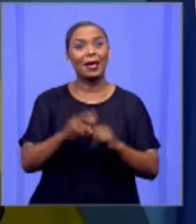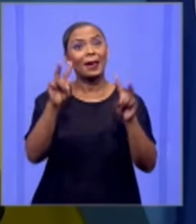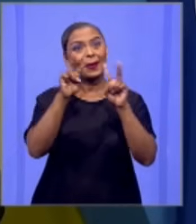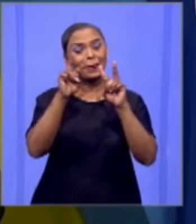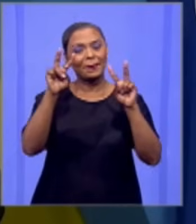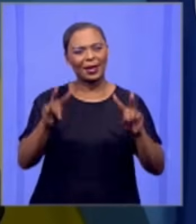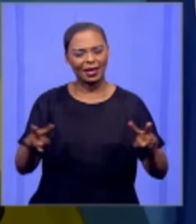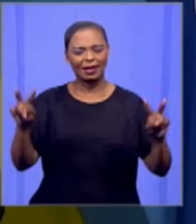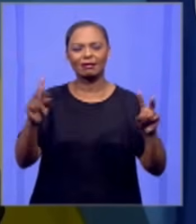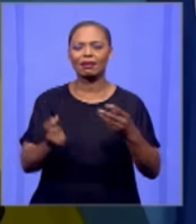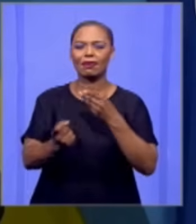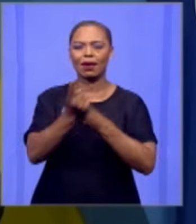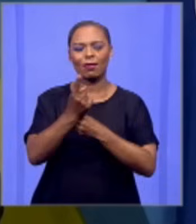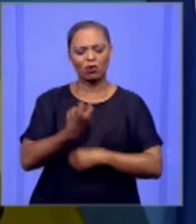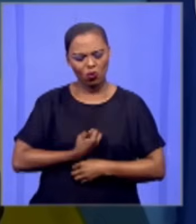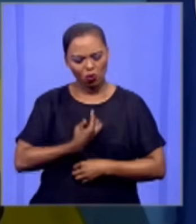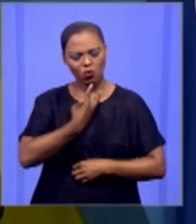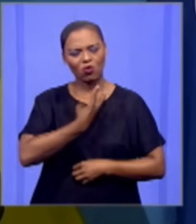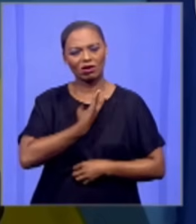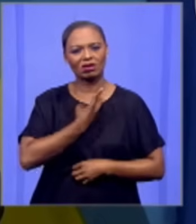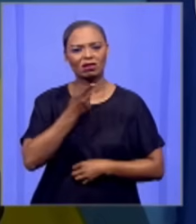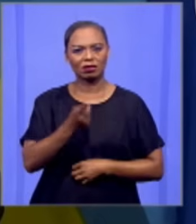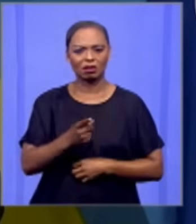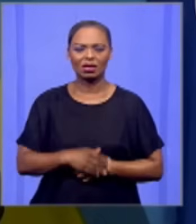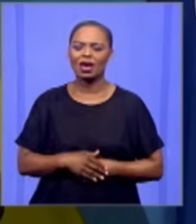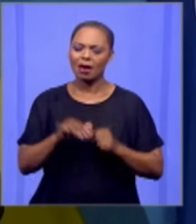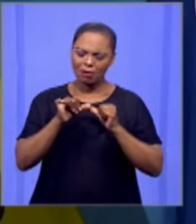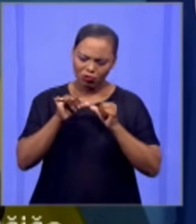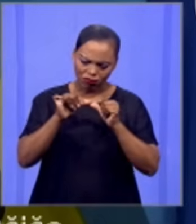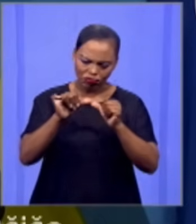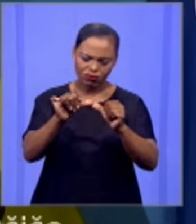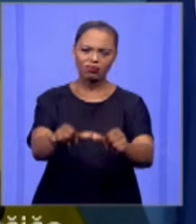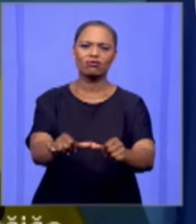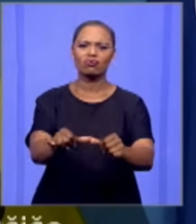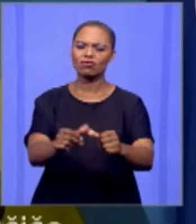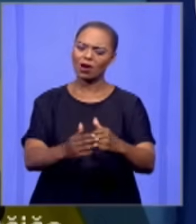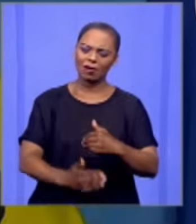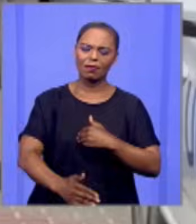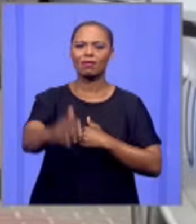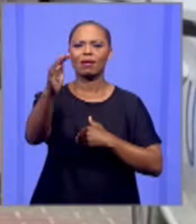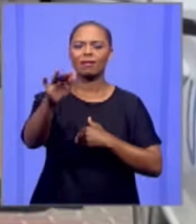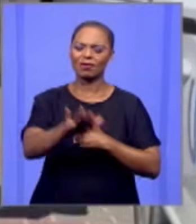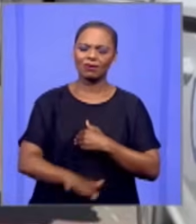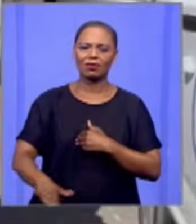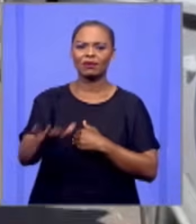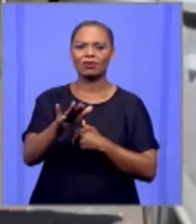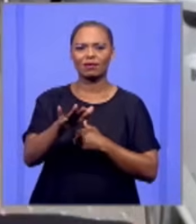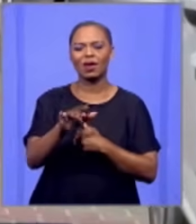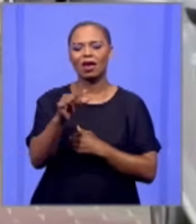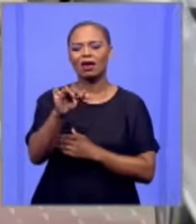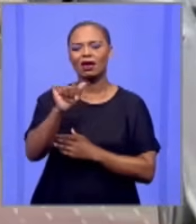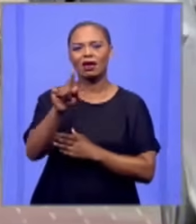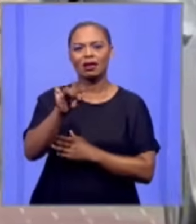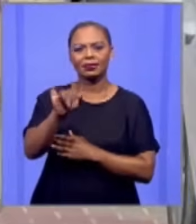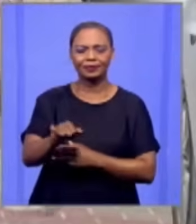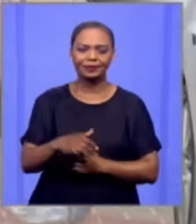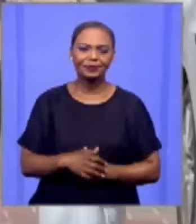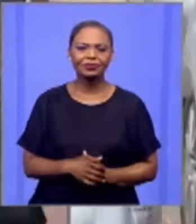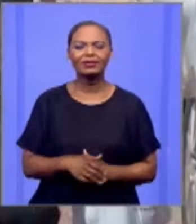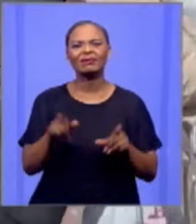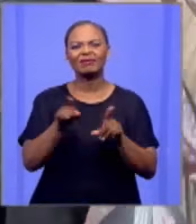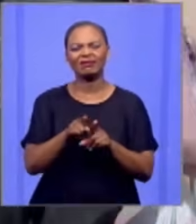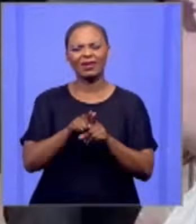restored, a just and lasting peace to be restored in the Middle East. Kuleba o bušitše a gatelela